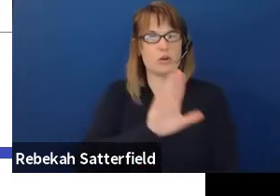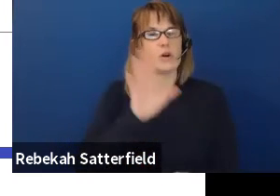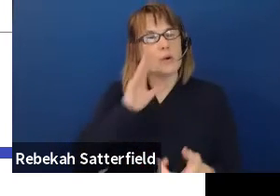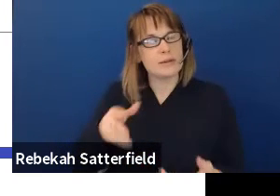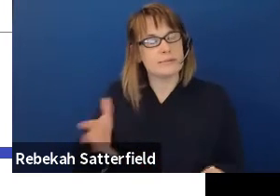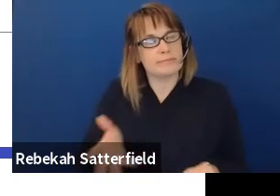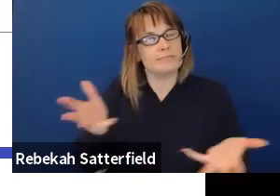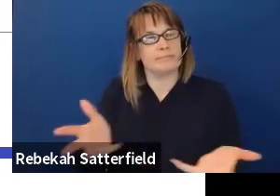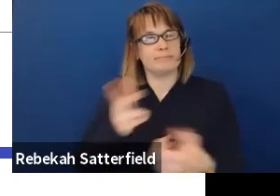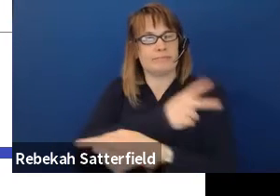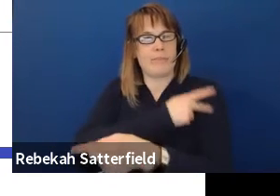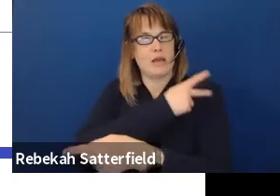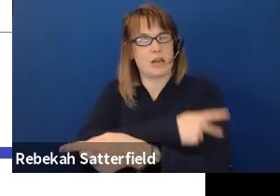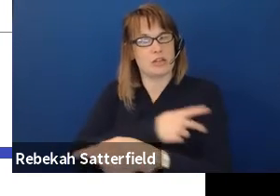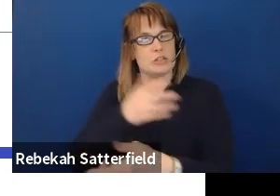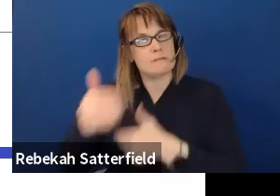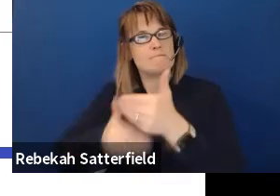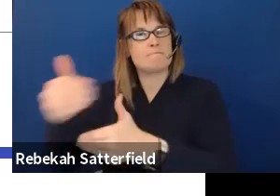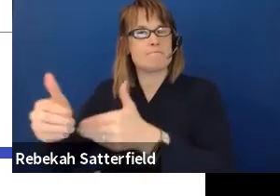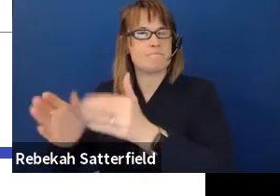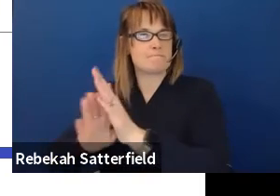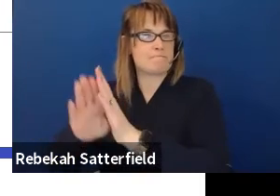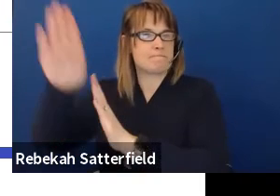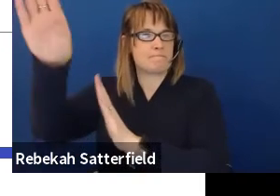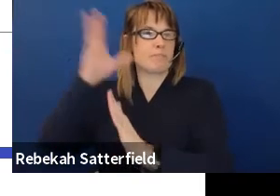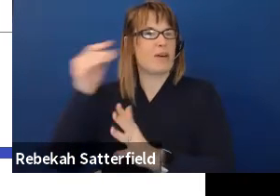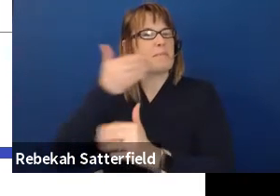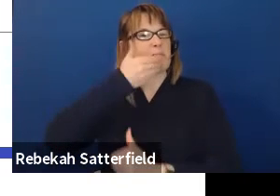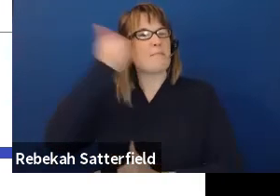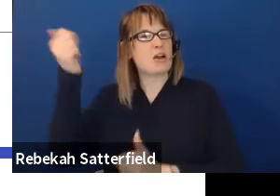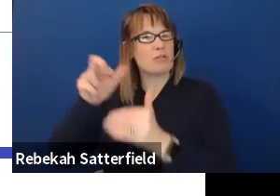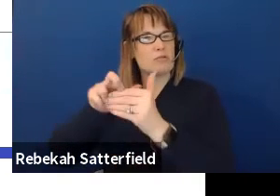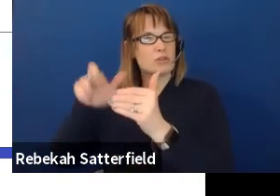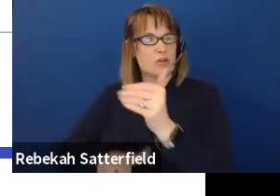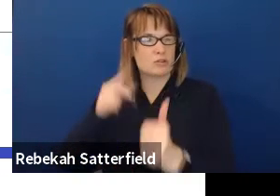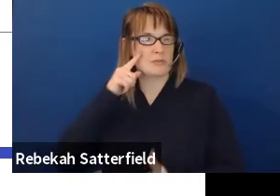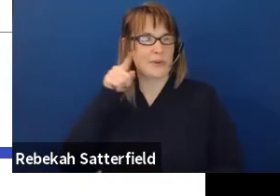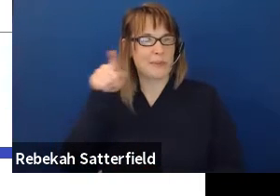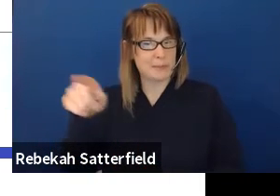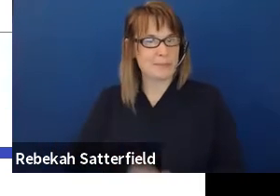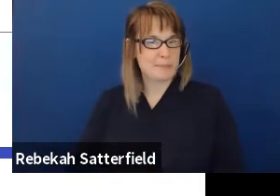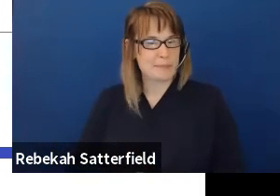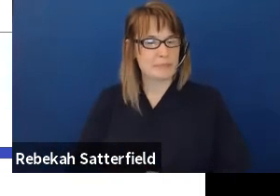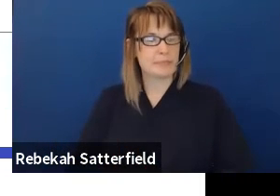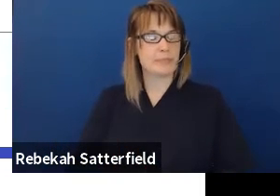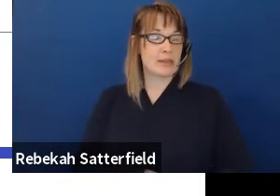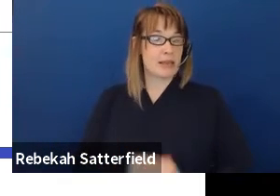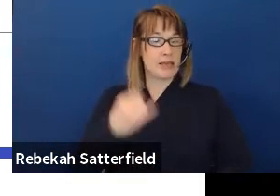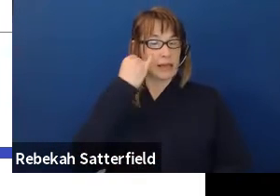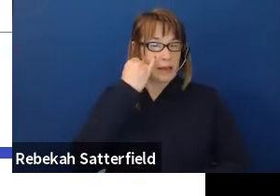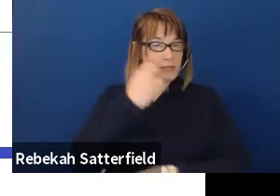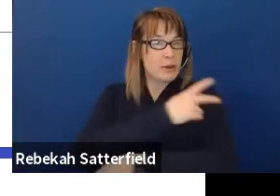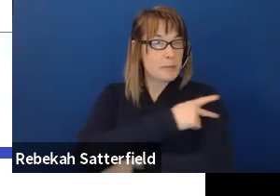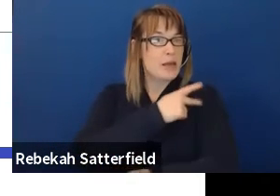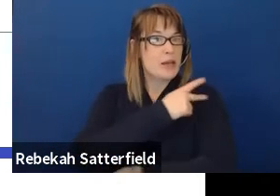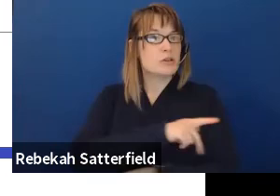patient autonomy and is really going to yield better health outcomes. If the patient clearly understands what is